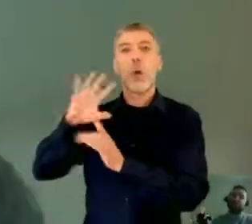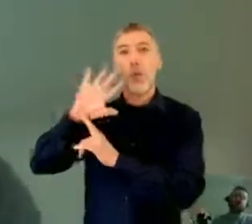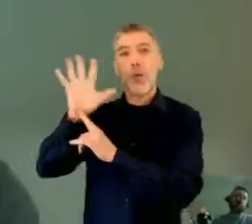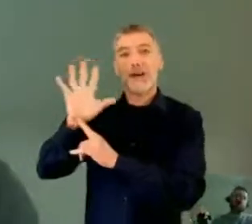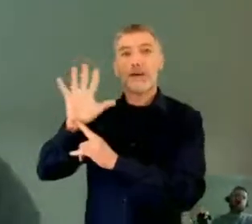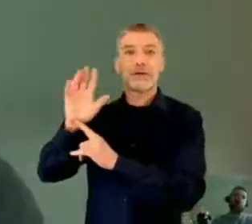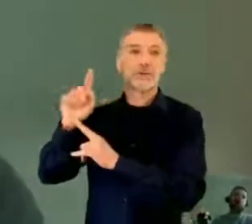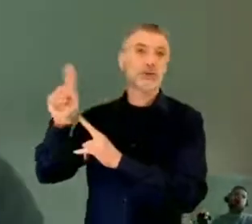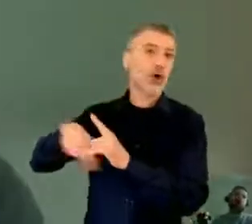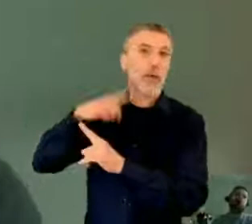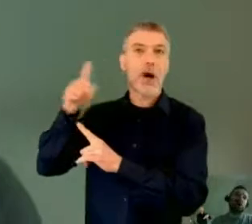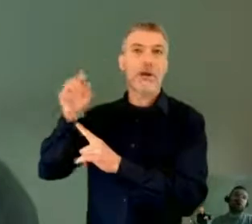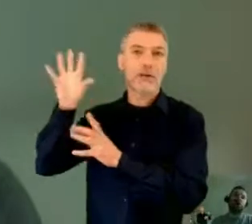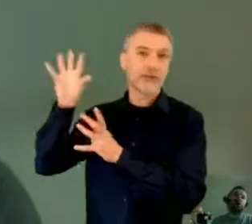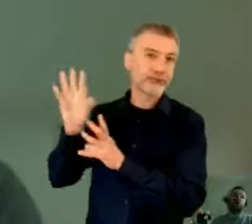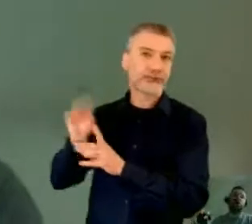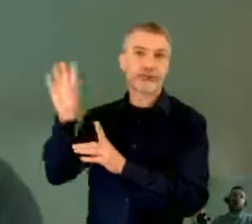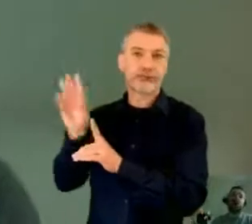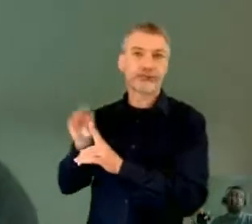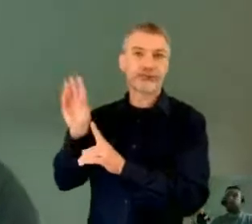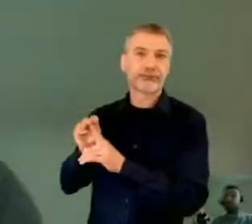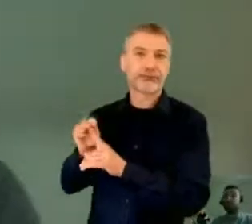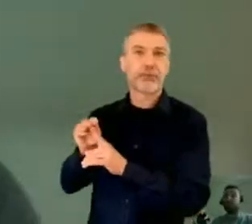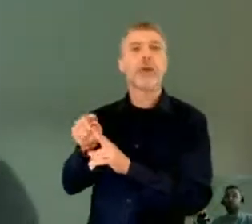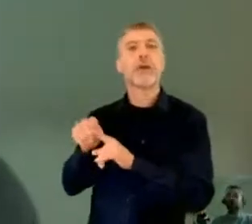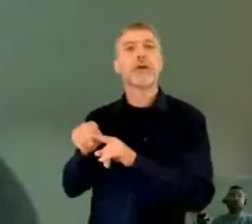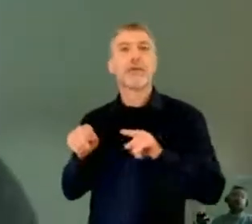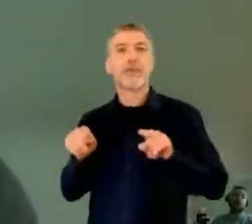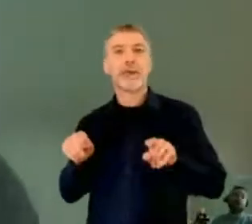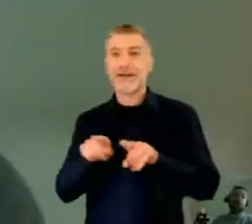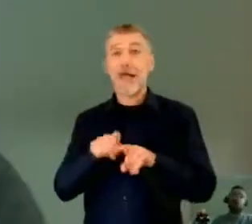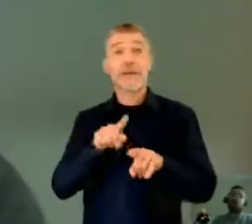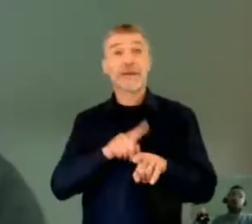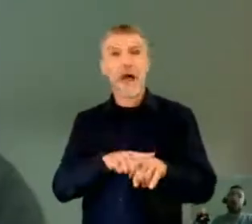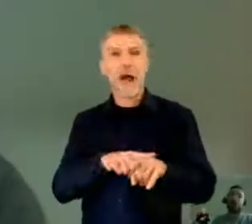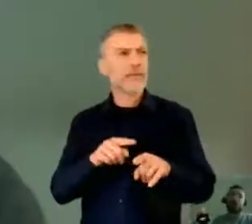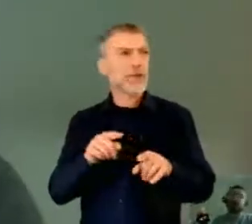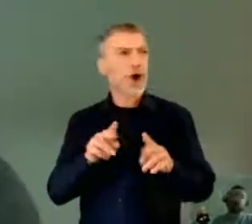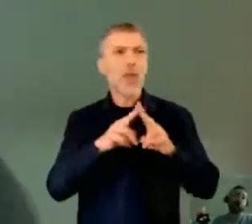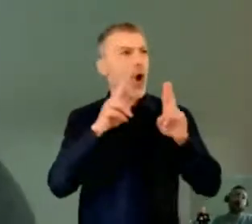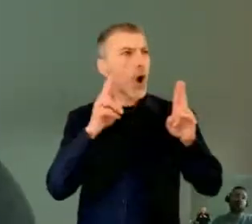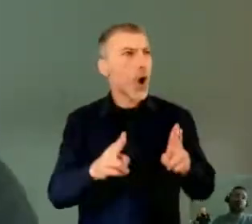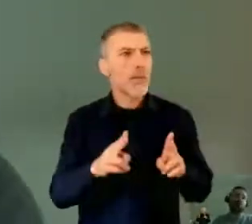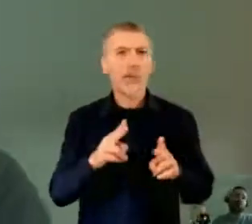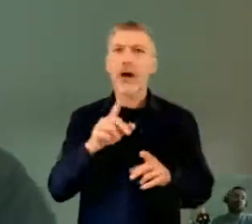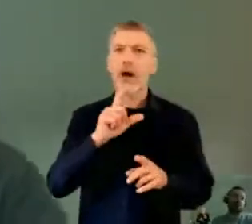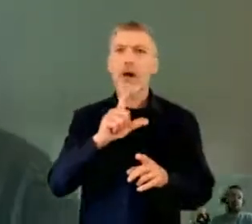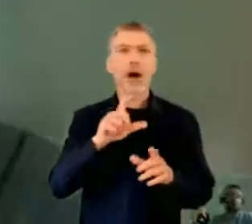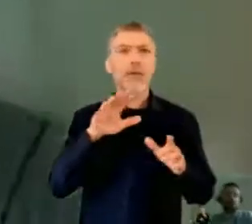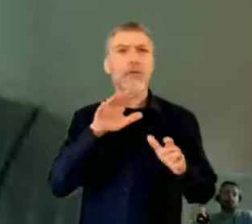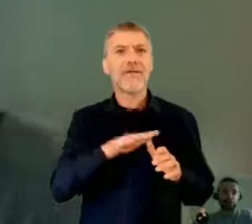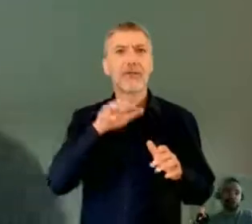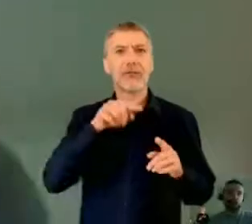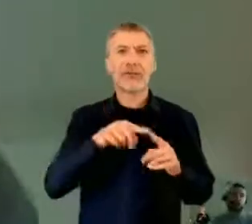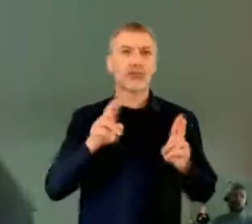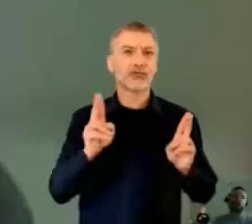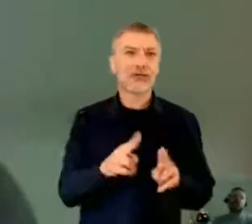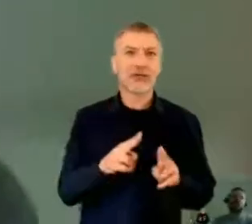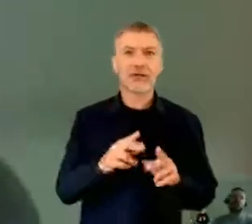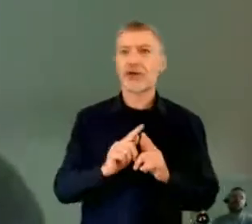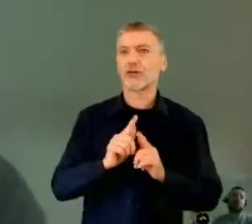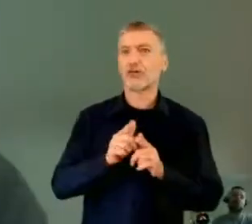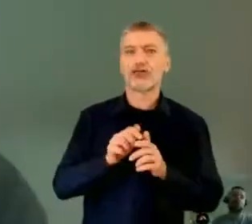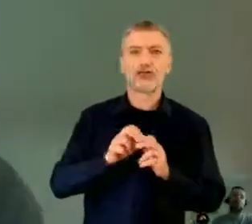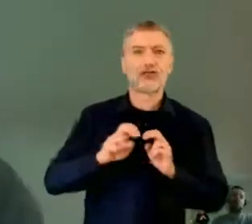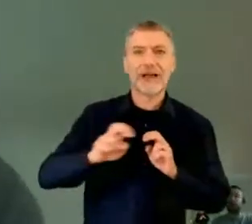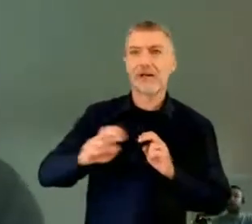in time is how do we reduce our carbon footprint in our homes when we're in the transport sector. These are huge challenges that